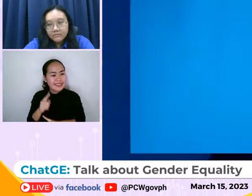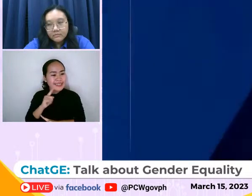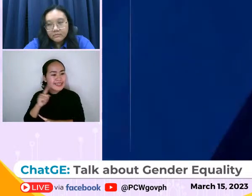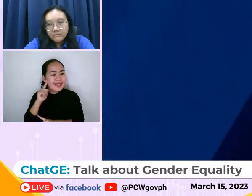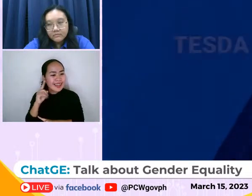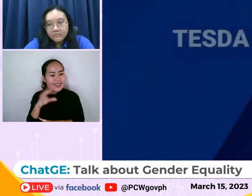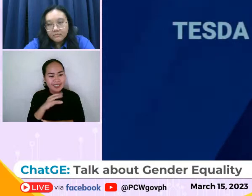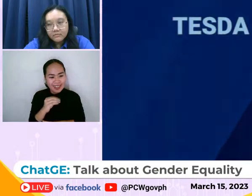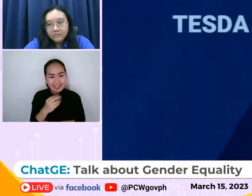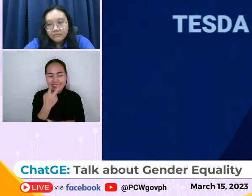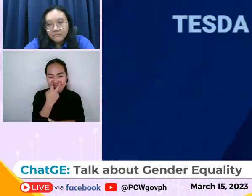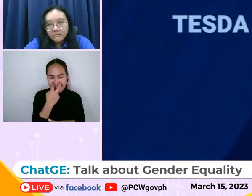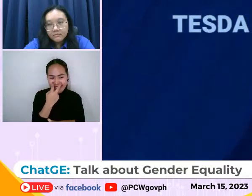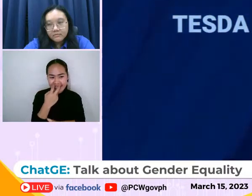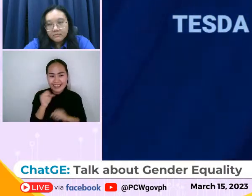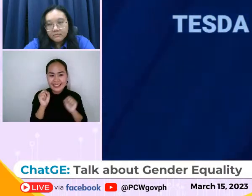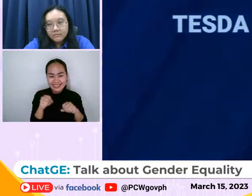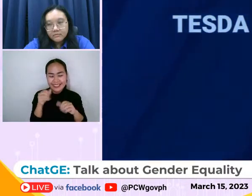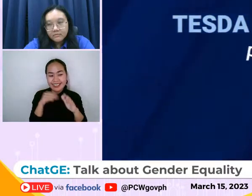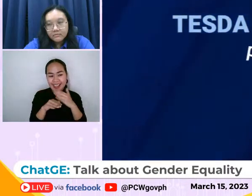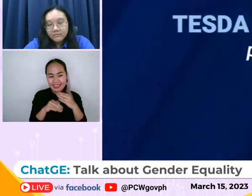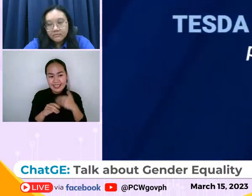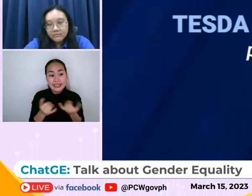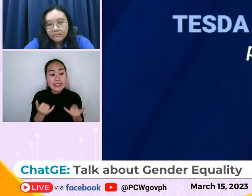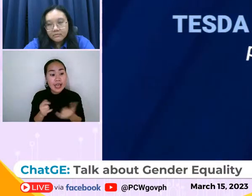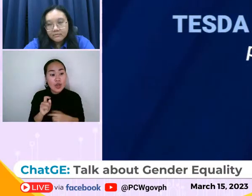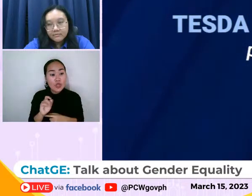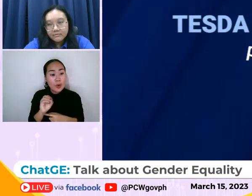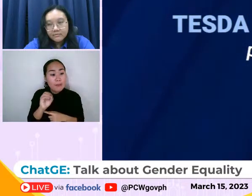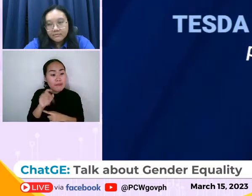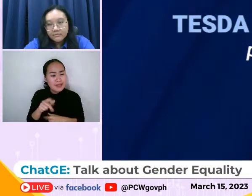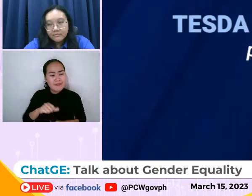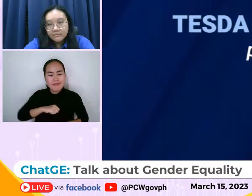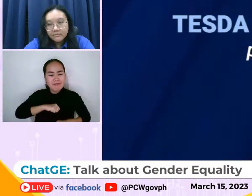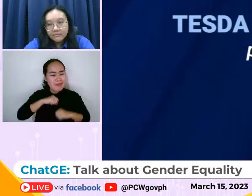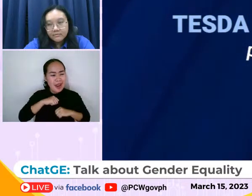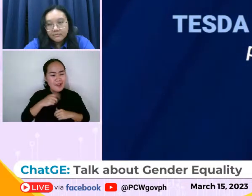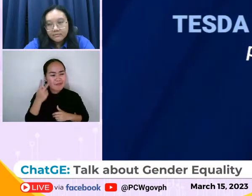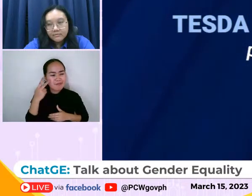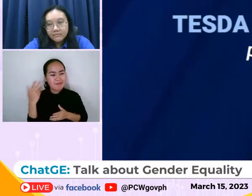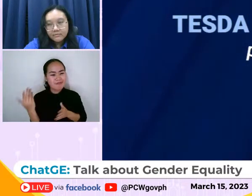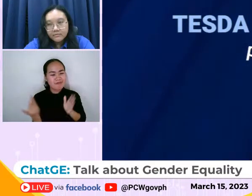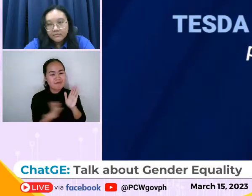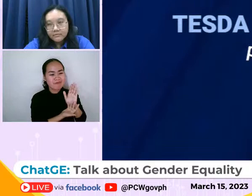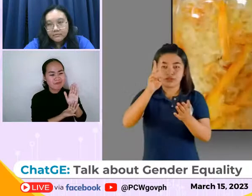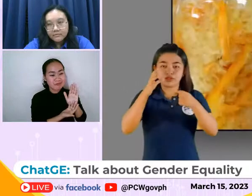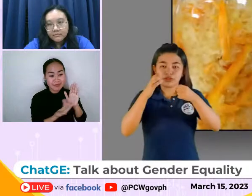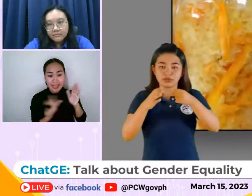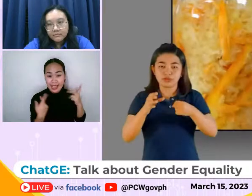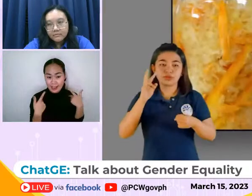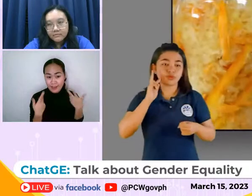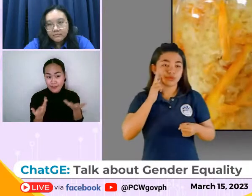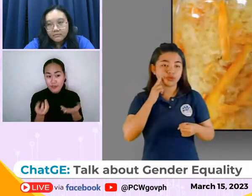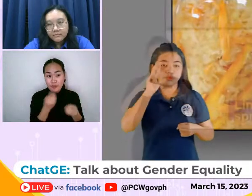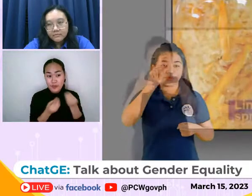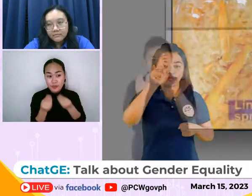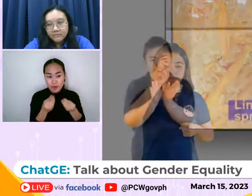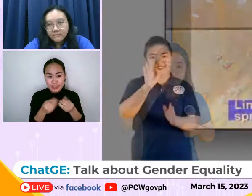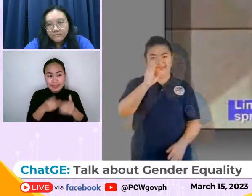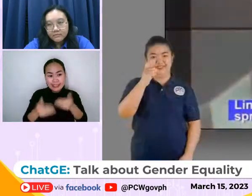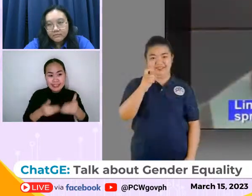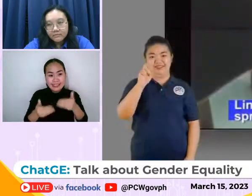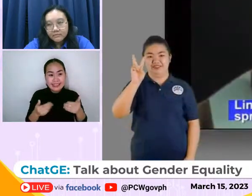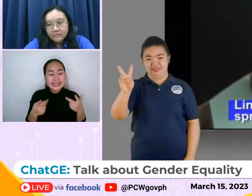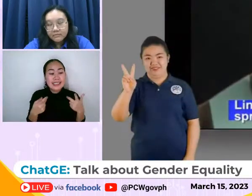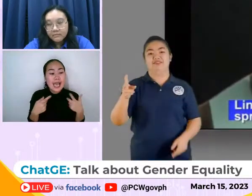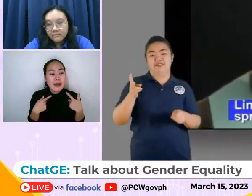impairments. Now, the TOP is proud to present its courses for Food Processing NC2 and Bread